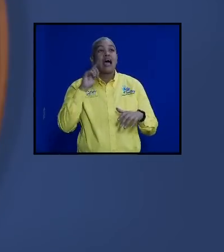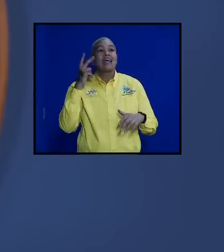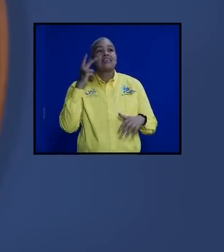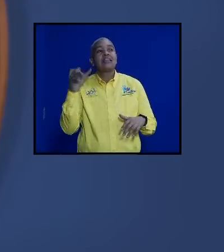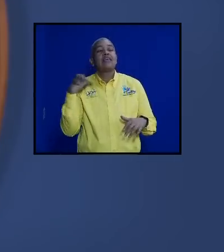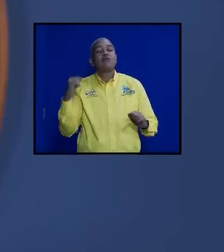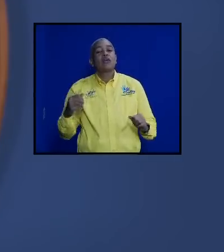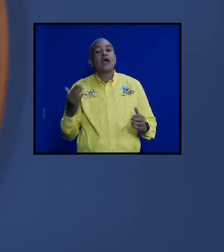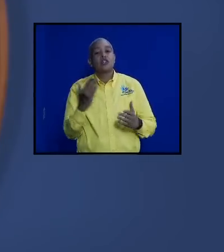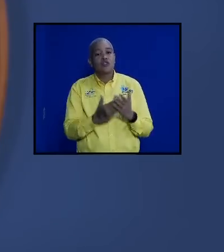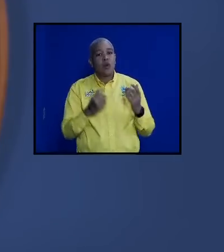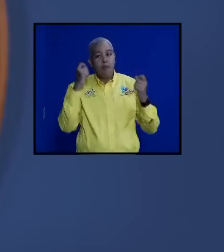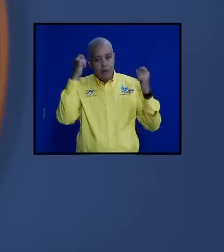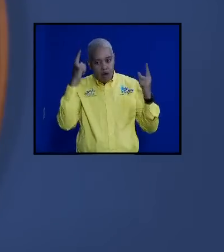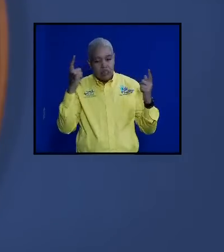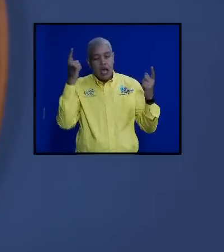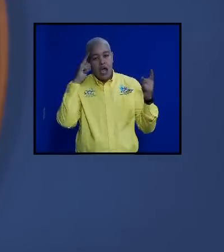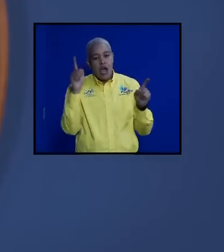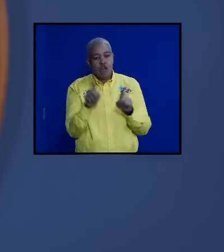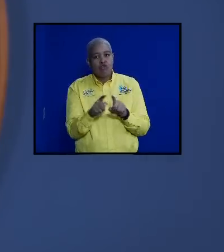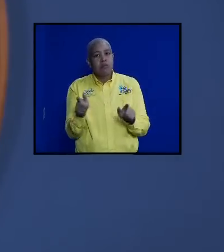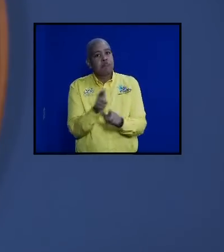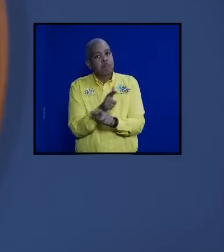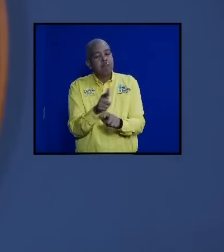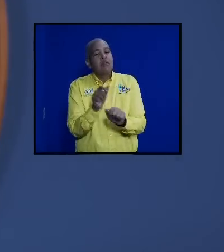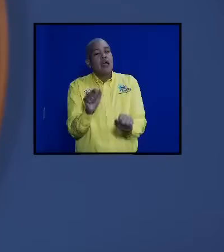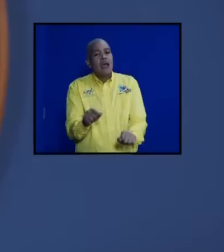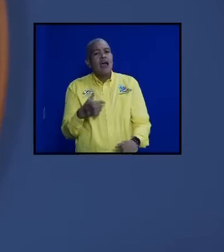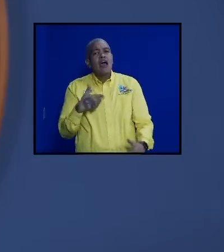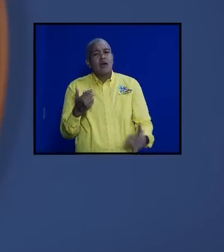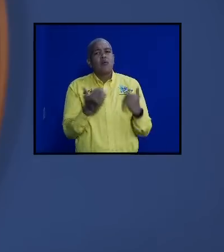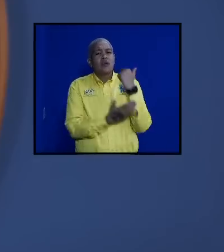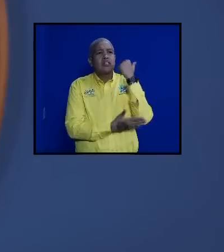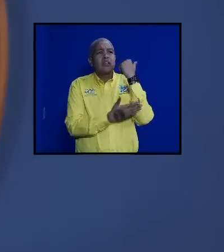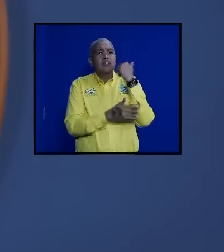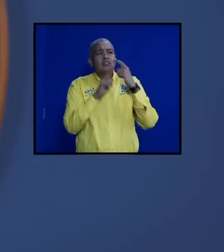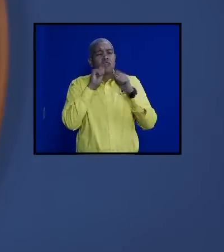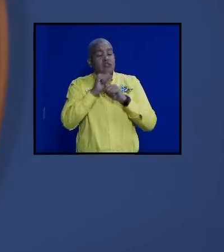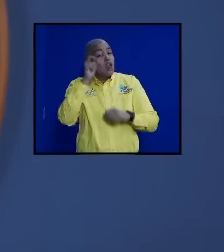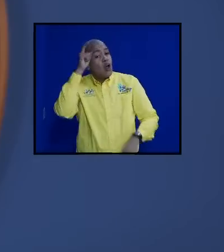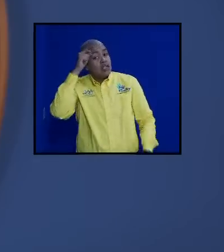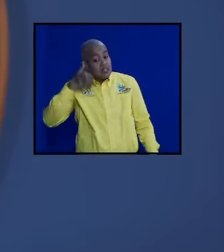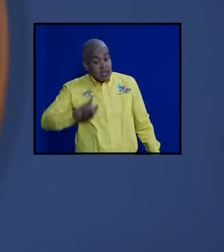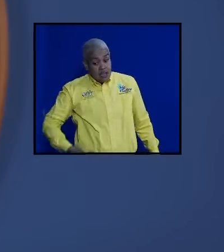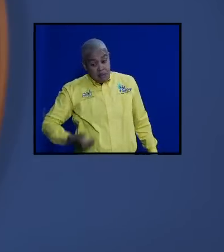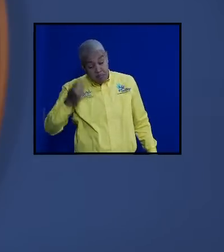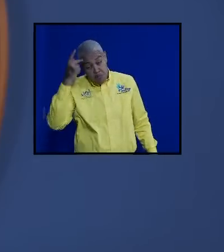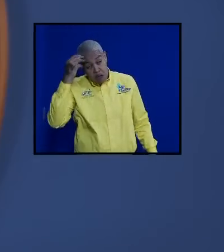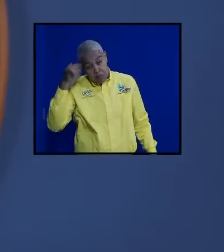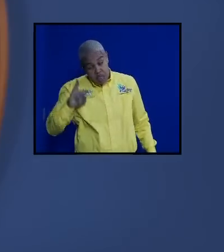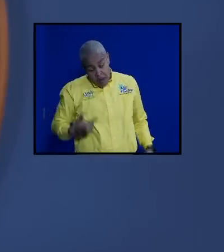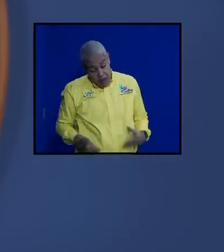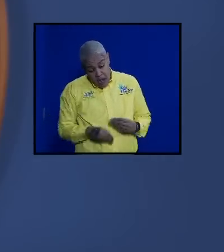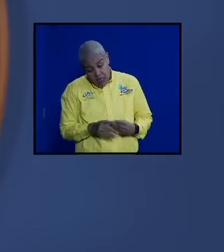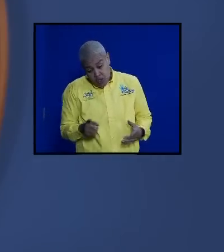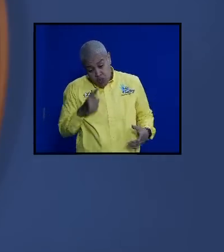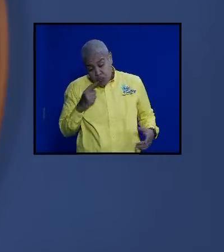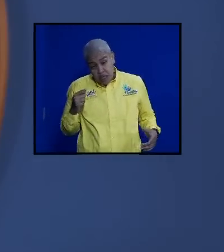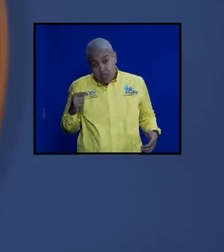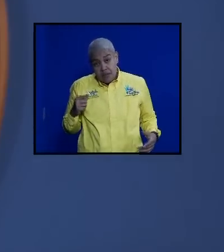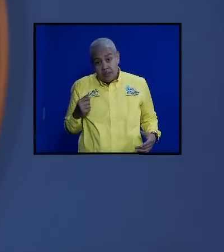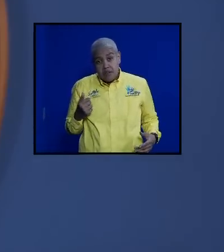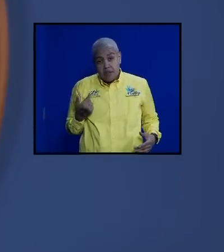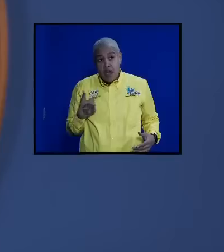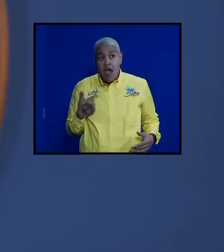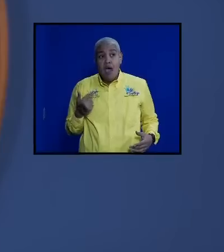some understanding. All right, so I want the nation to understand. As Prime Minister, I'm also consensus builder in